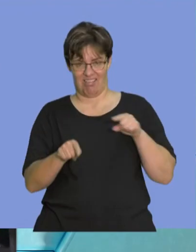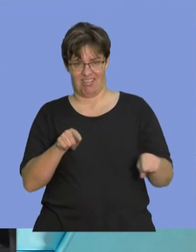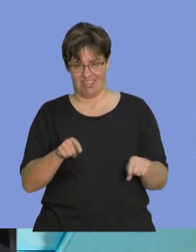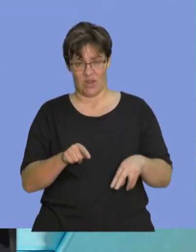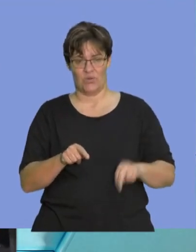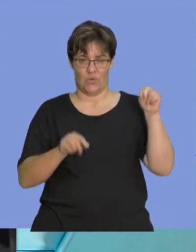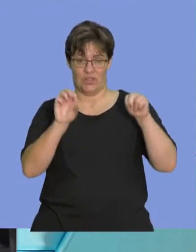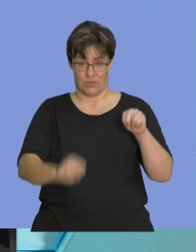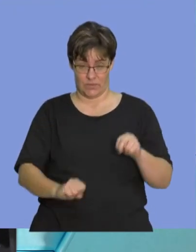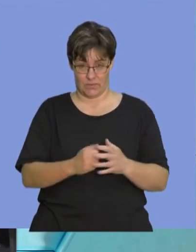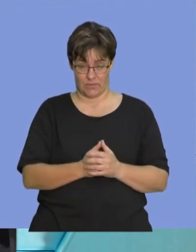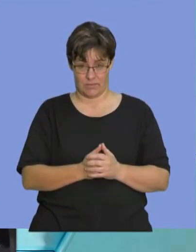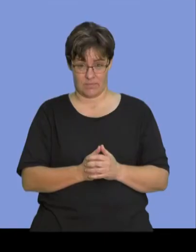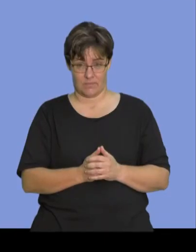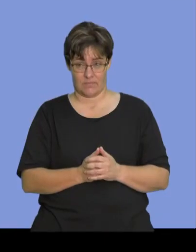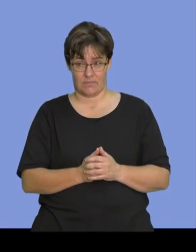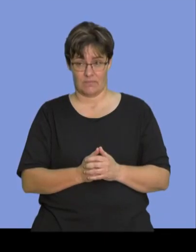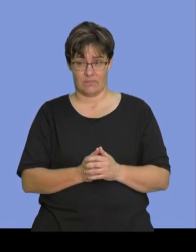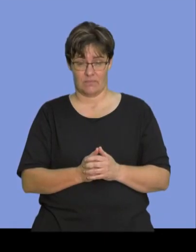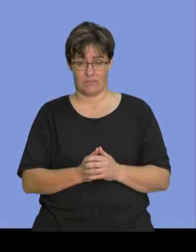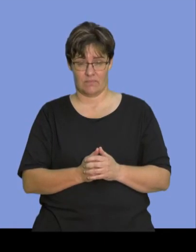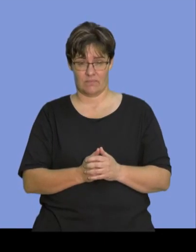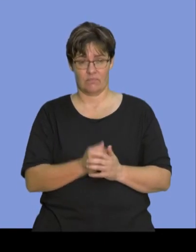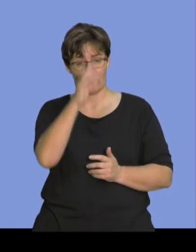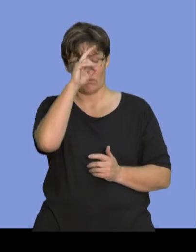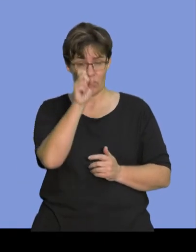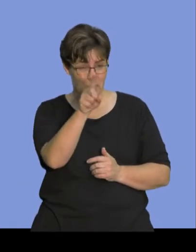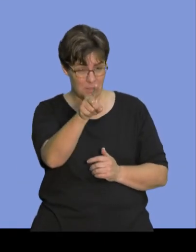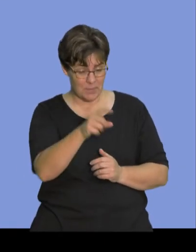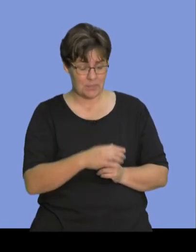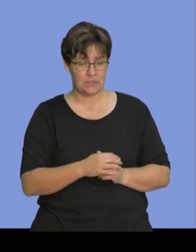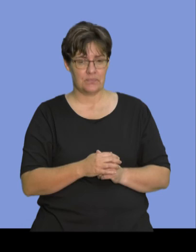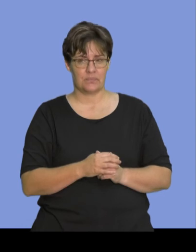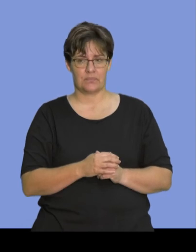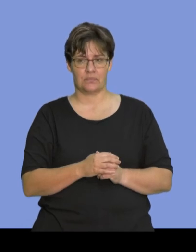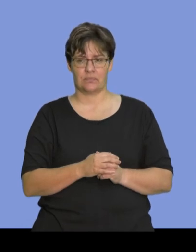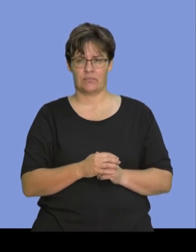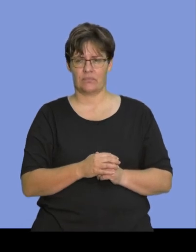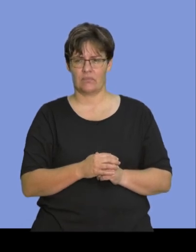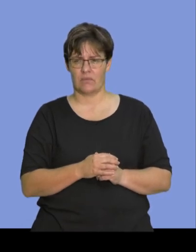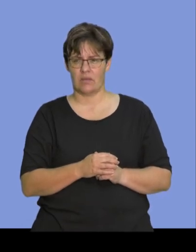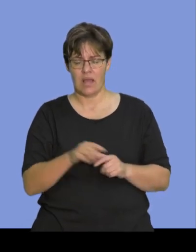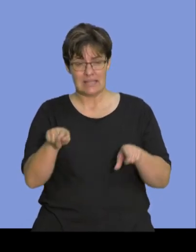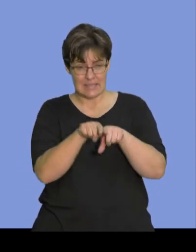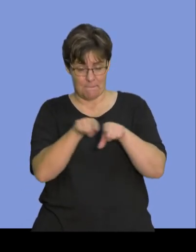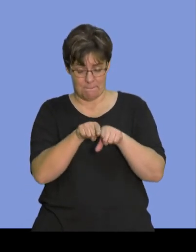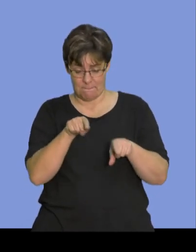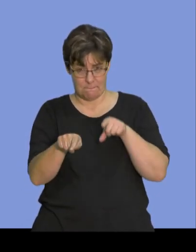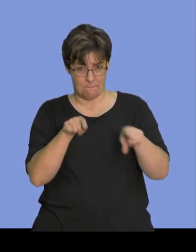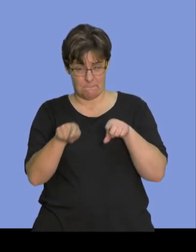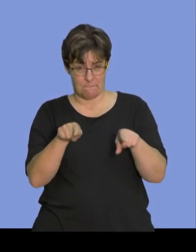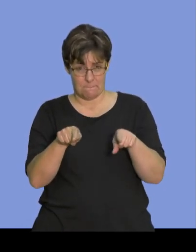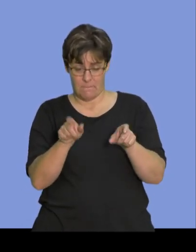at the poles, all right? And then once again, you must remember that the like poles of a